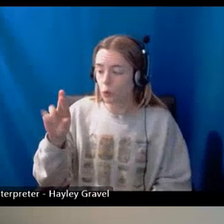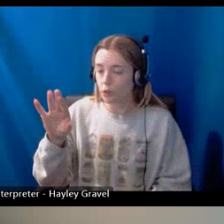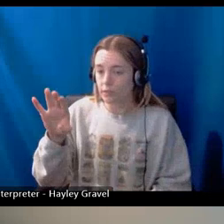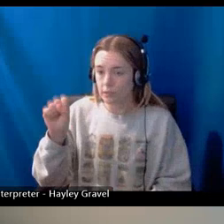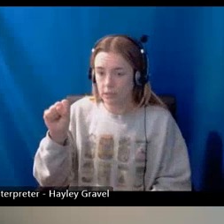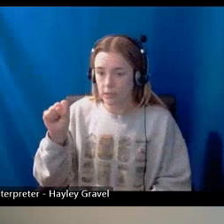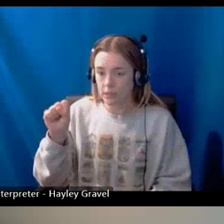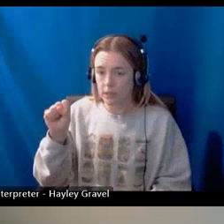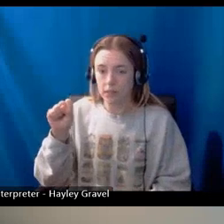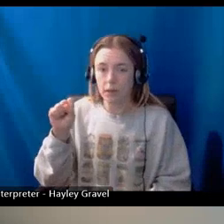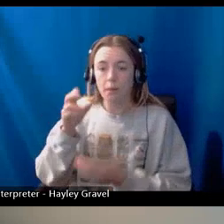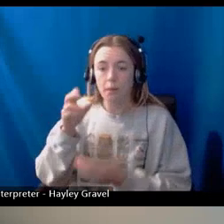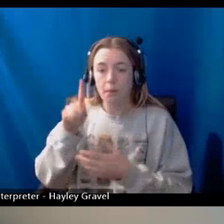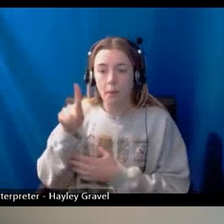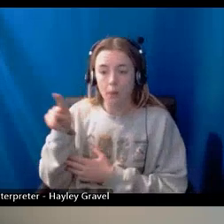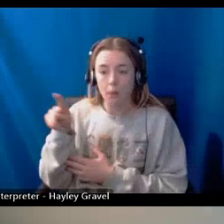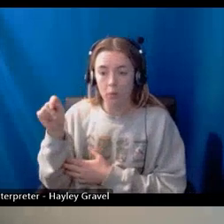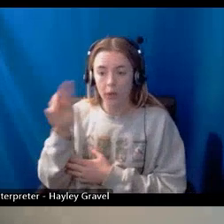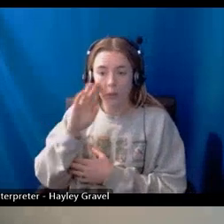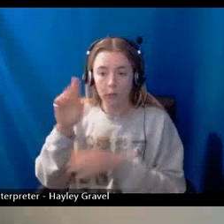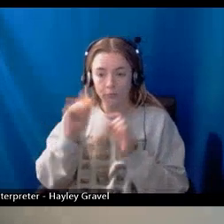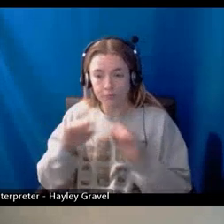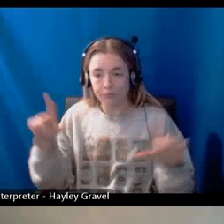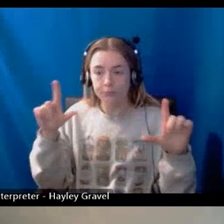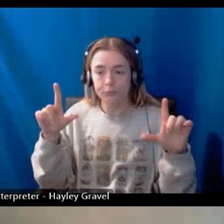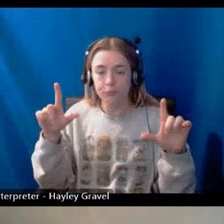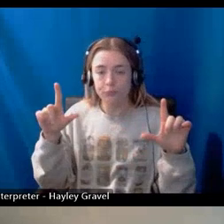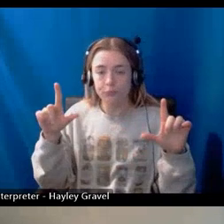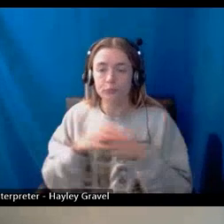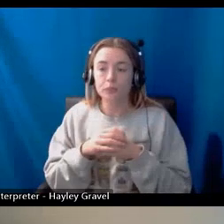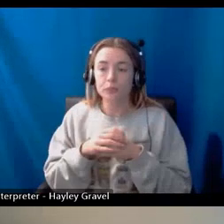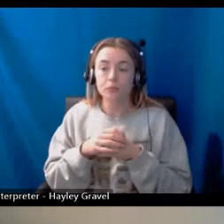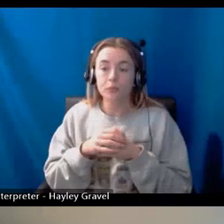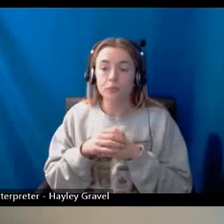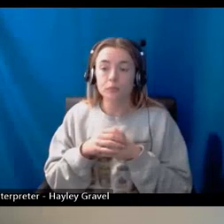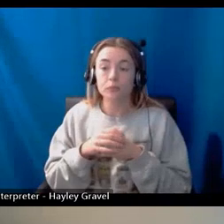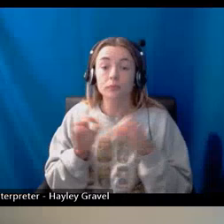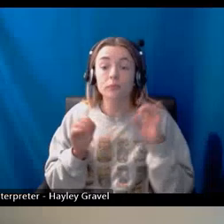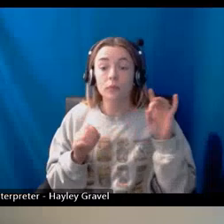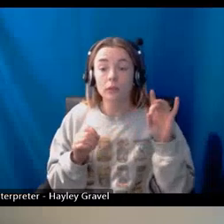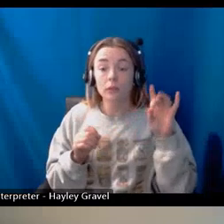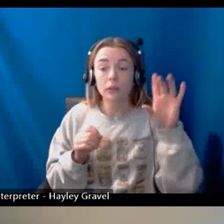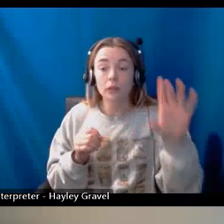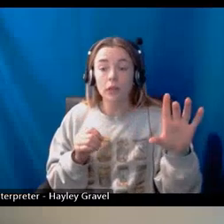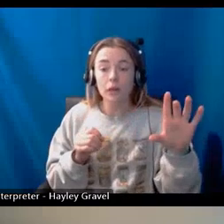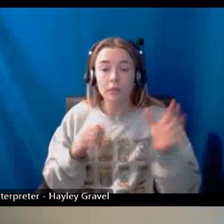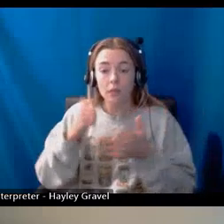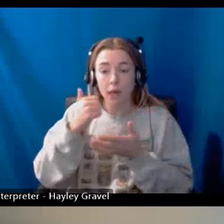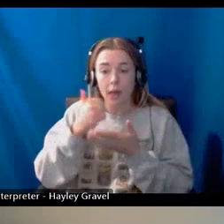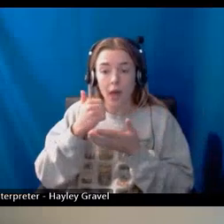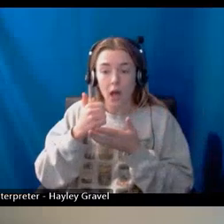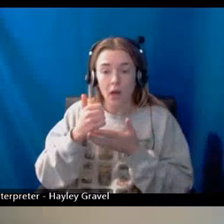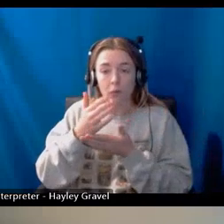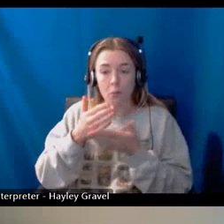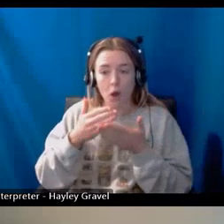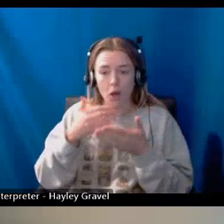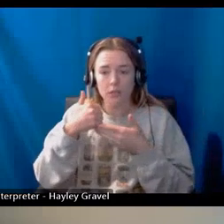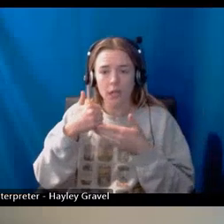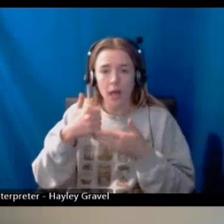and go through that. What's your tips and helpful pieces for you when you're evaluating